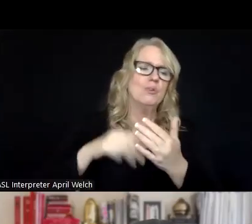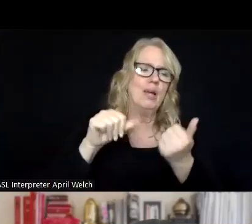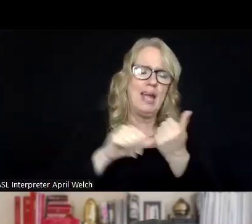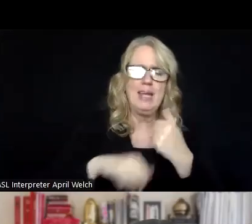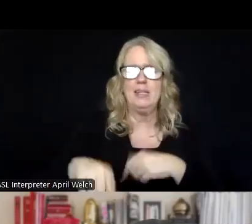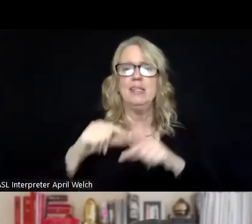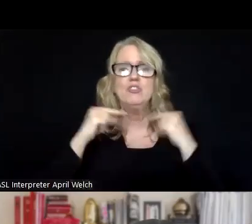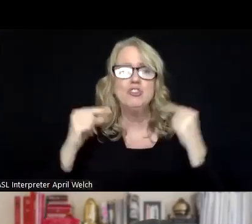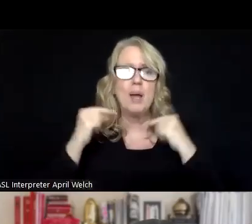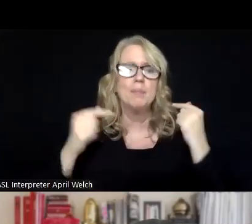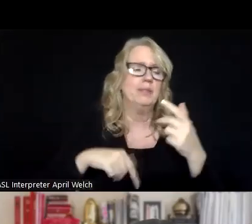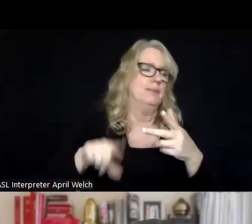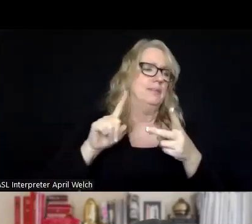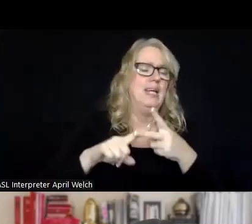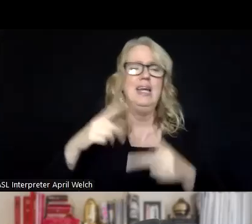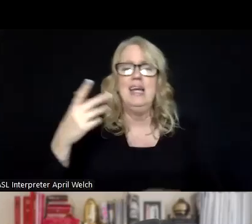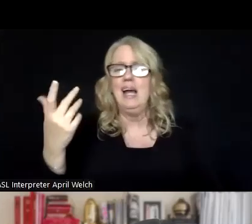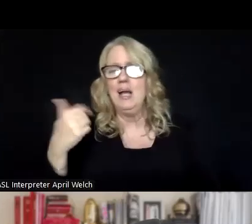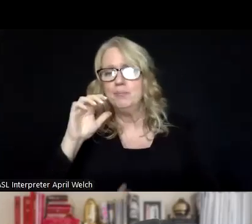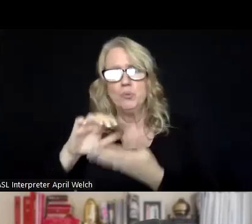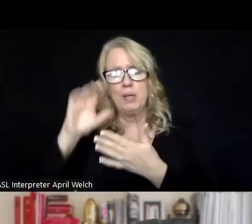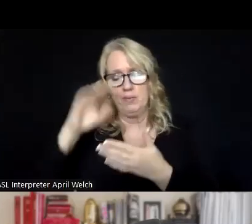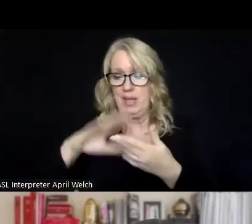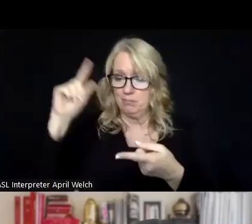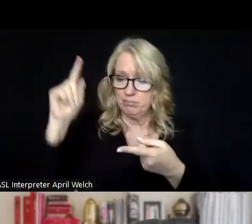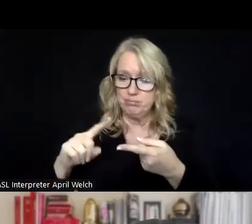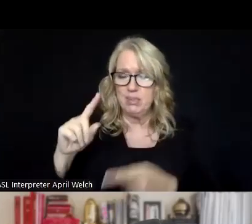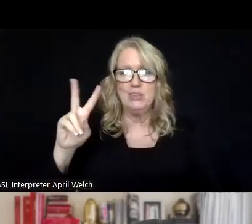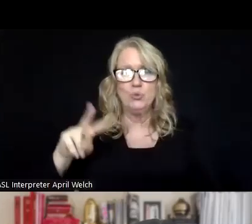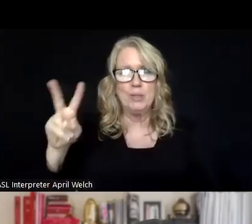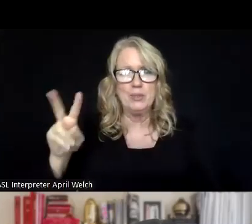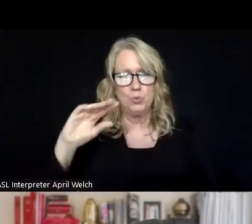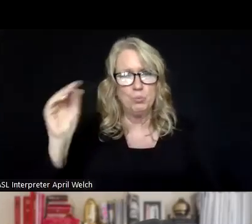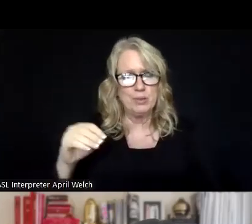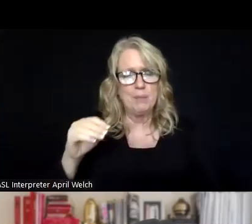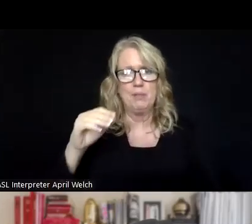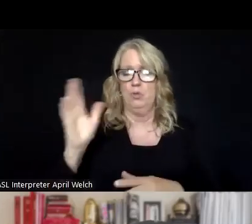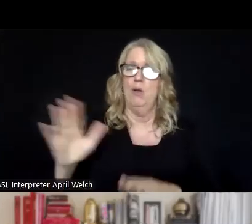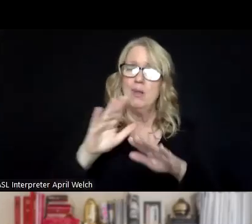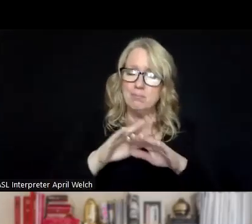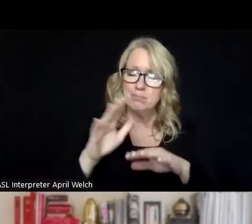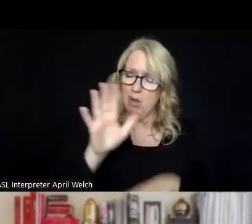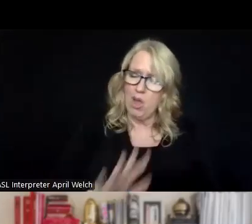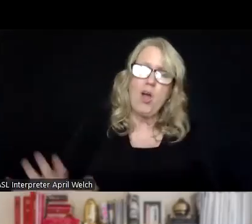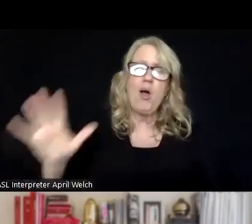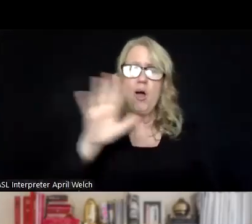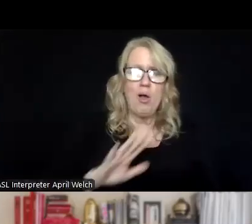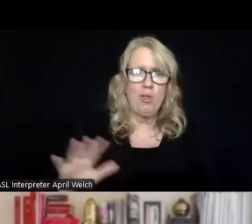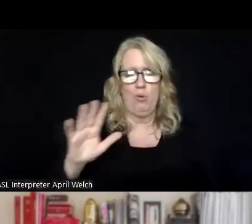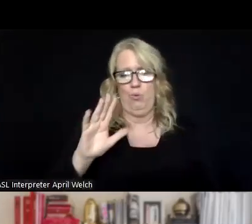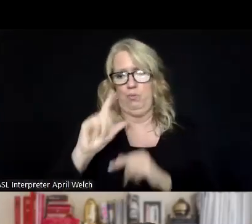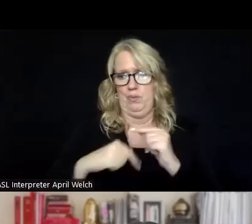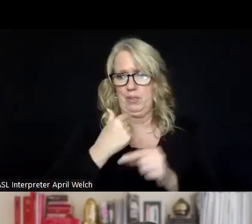chaplains, spouses, do you know, it helped them lower suicide 22%. And that's what communities all over the globe